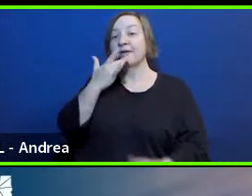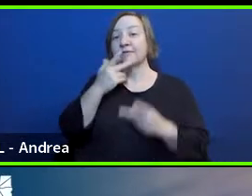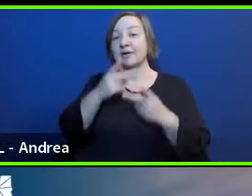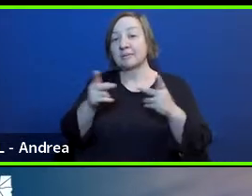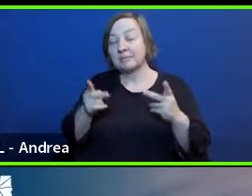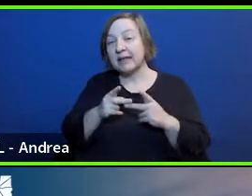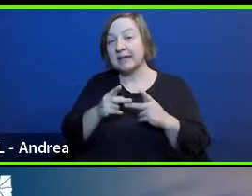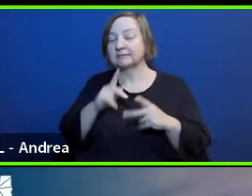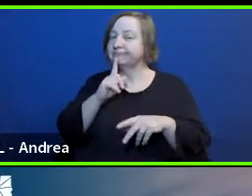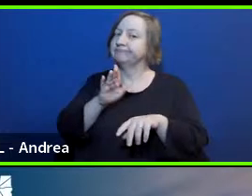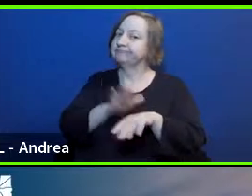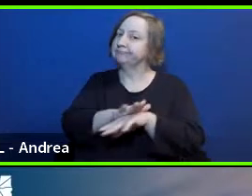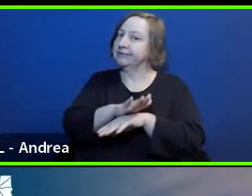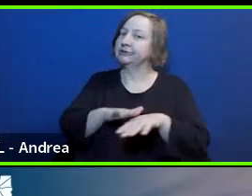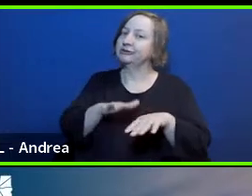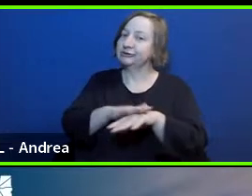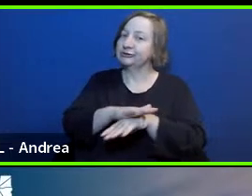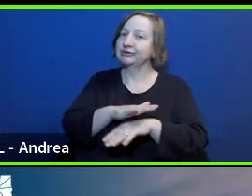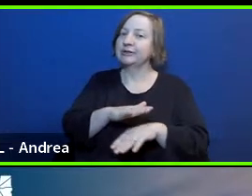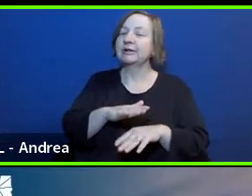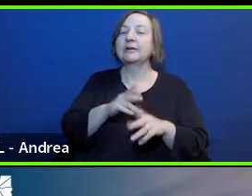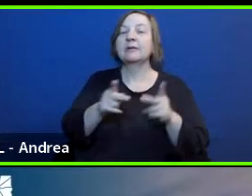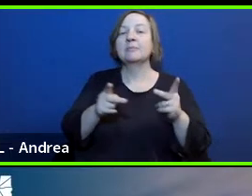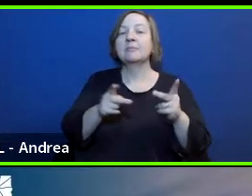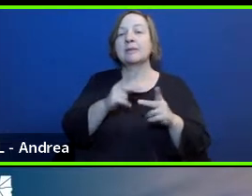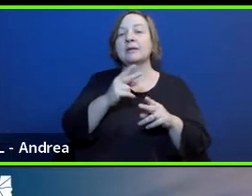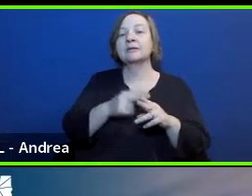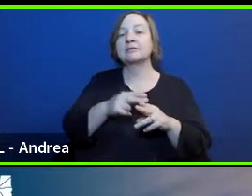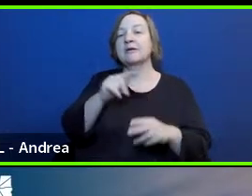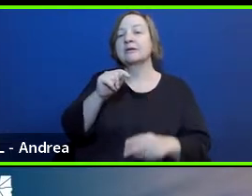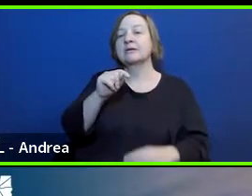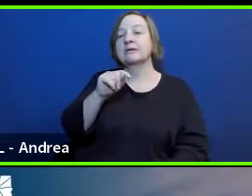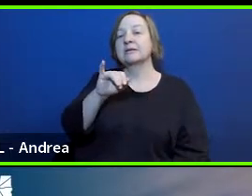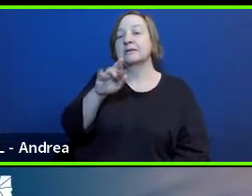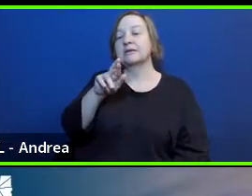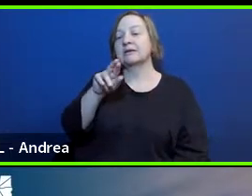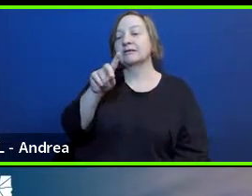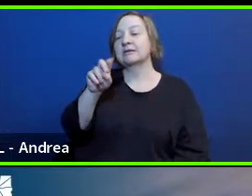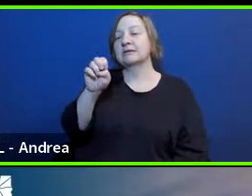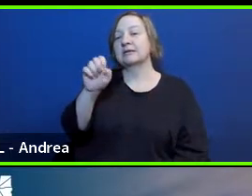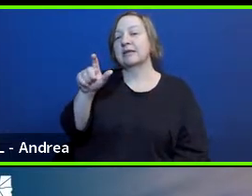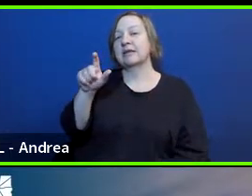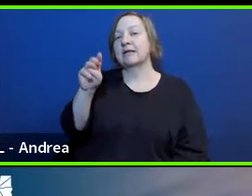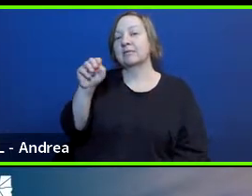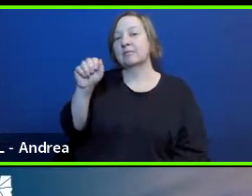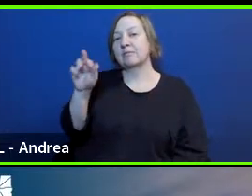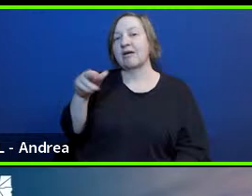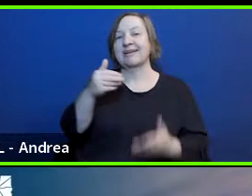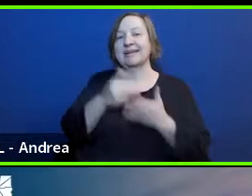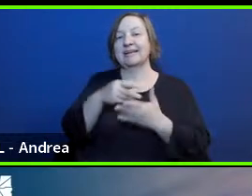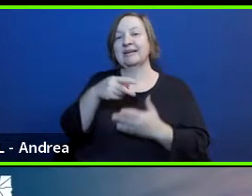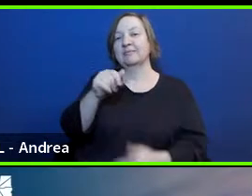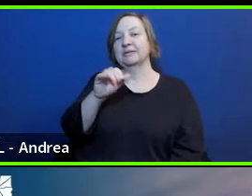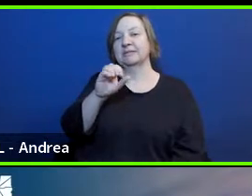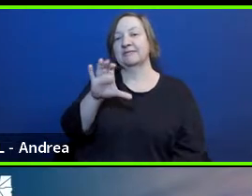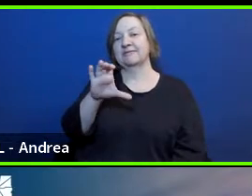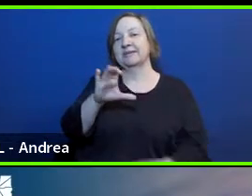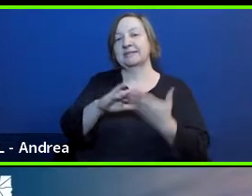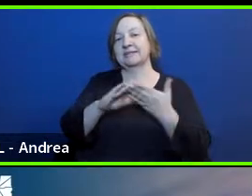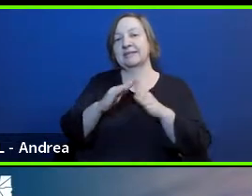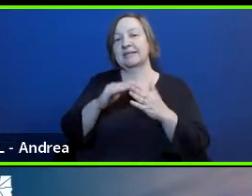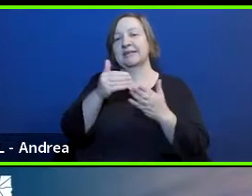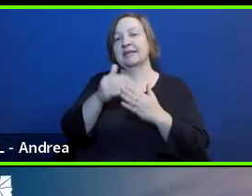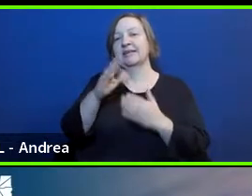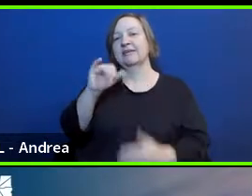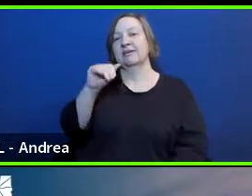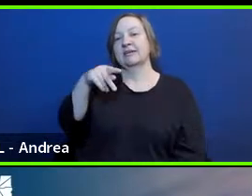beach, in a little place called Tierra del Mar, which is close to Pacific City, down there near Cape Kiwanda. So